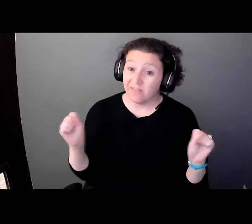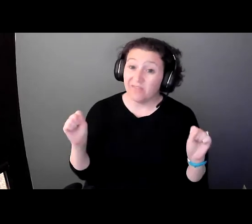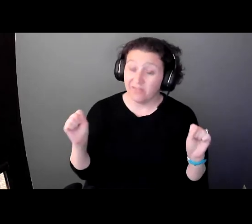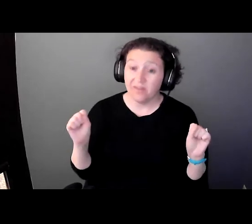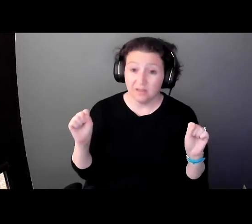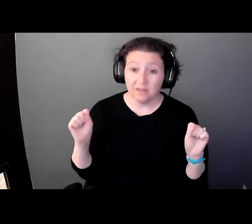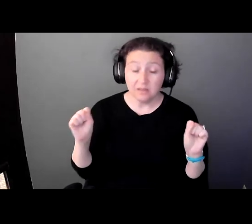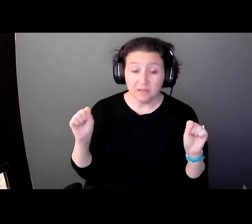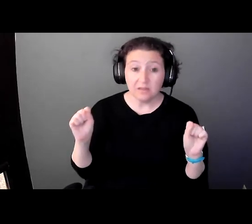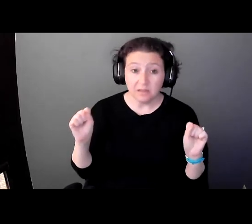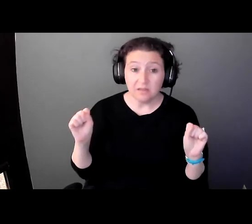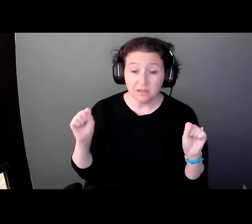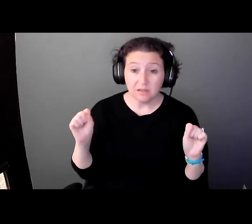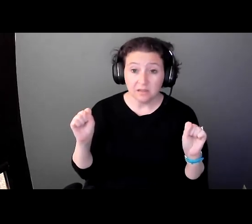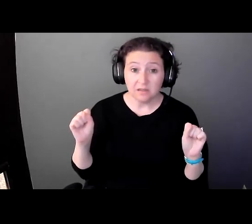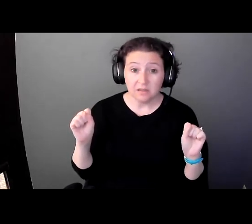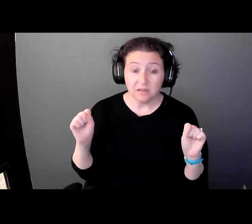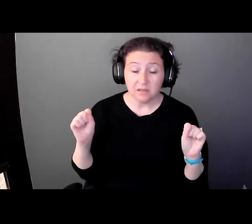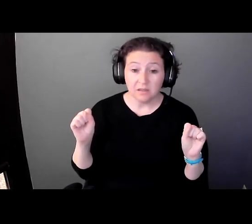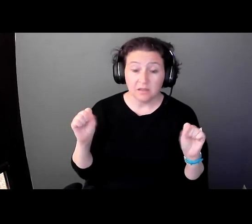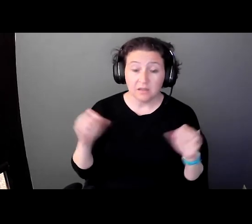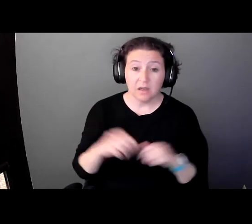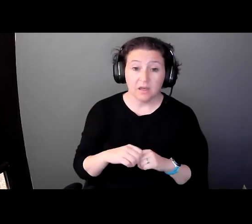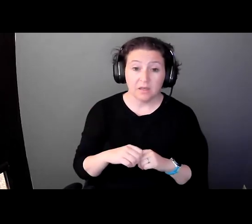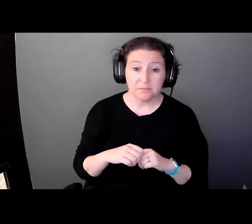The risk from